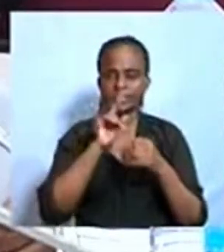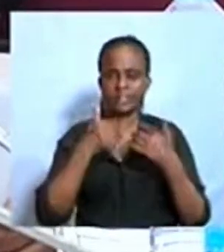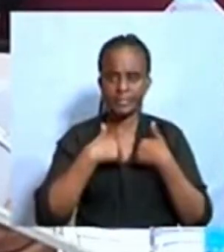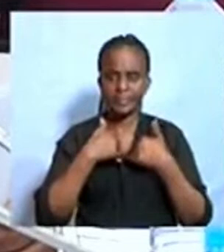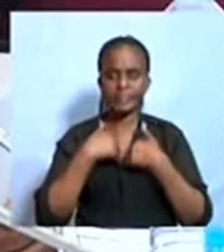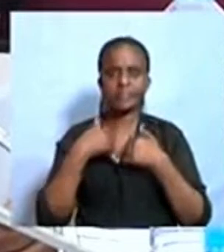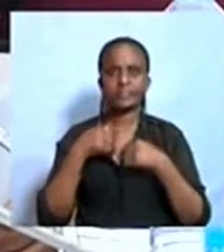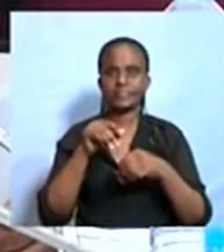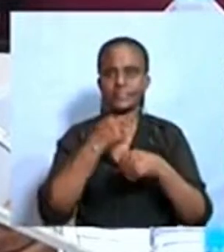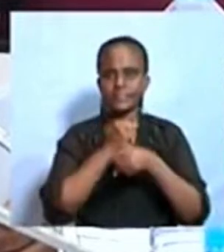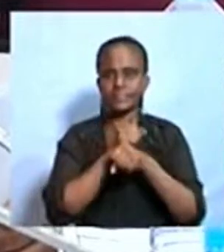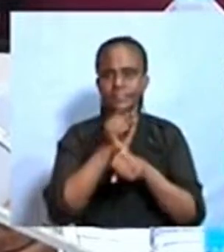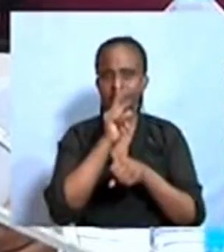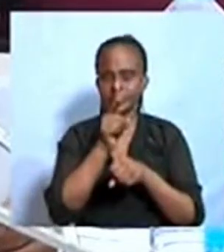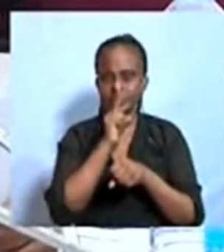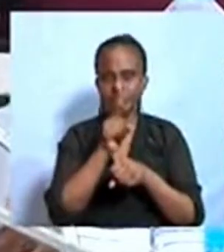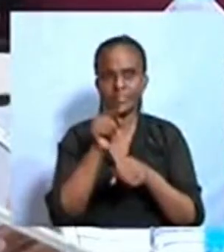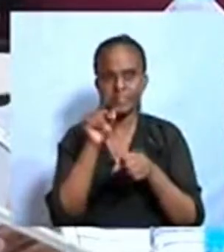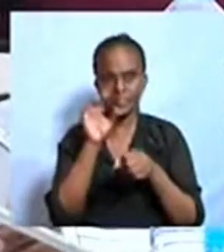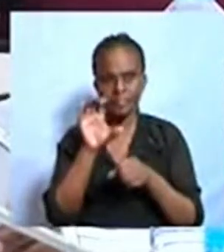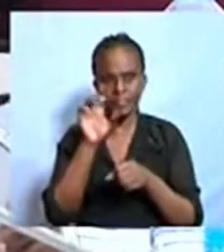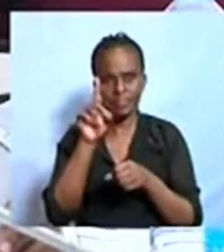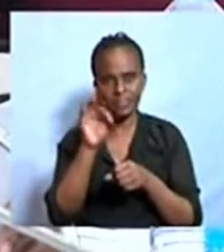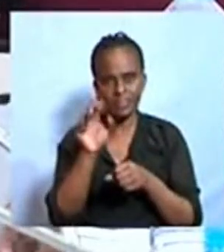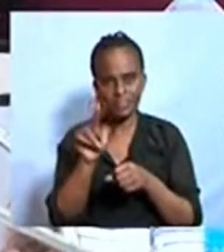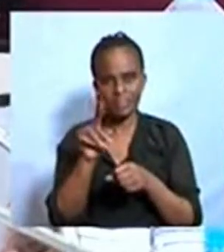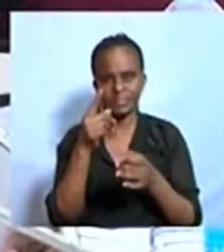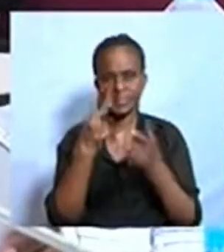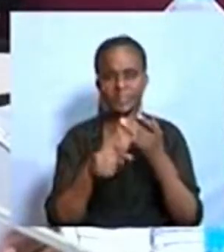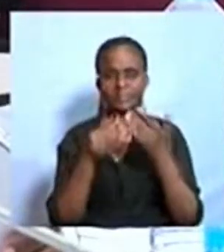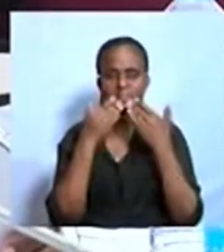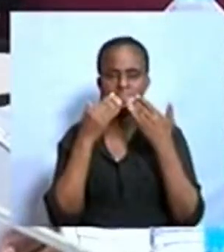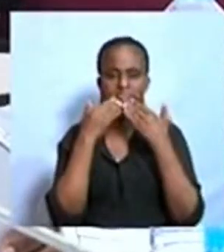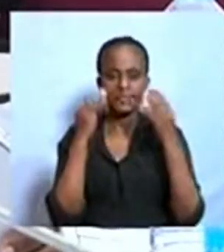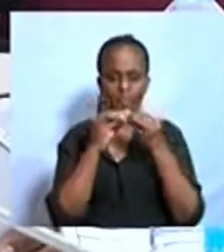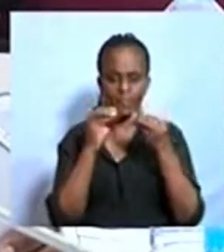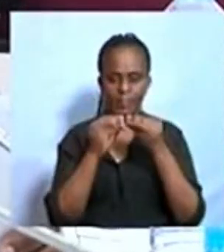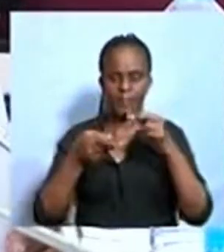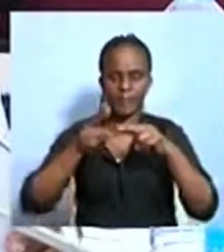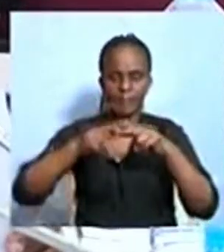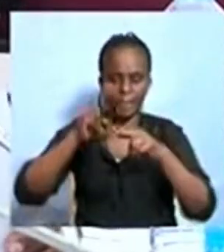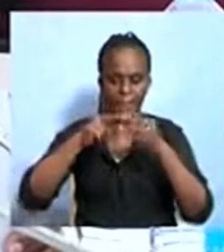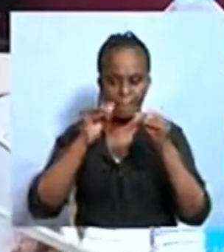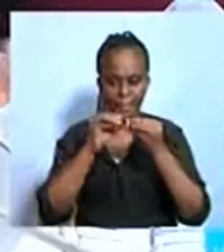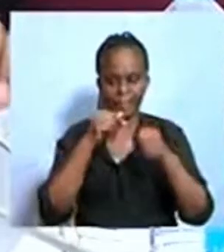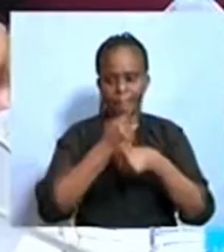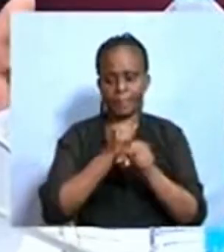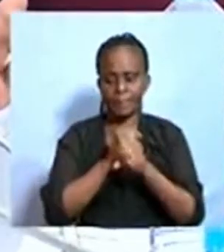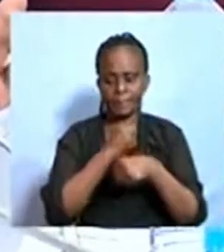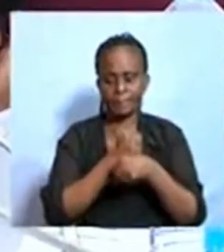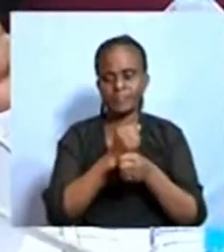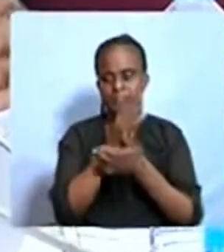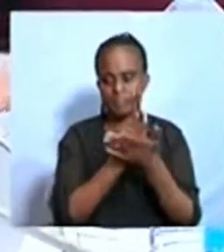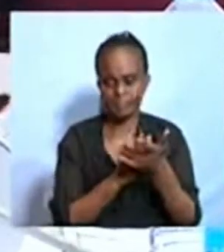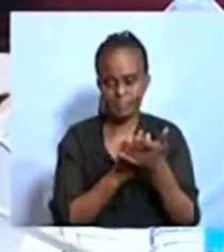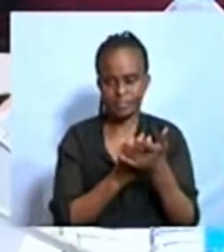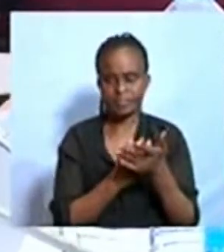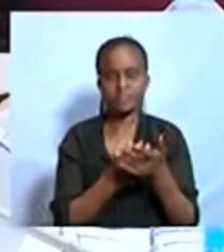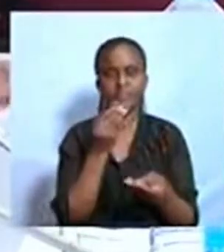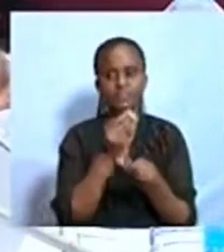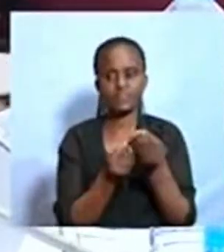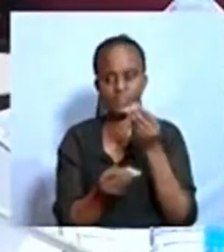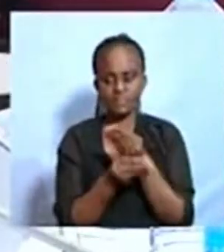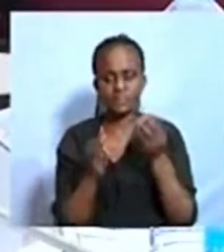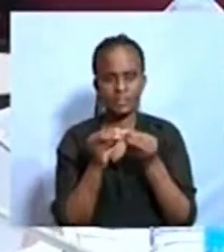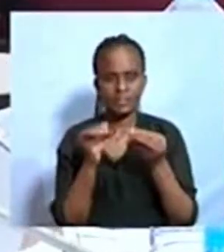oversight in ensuring that the CDF that we also appreciate has been increased, make certain contribution